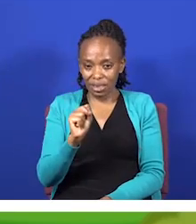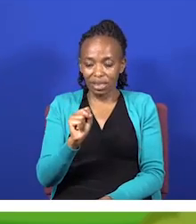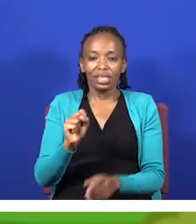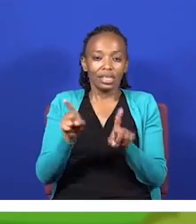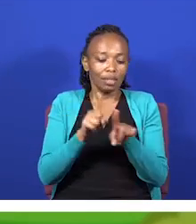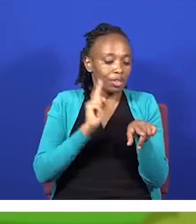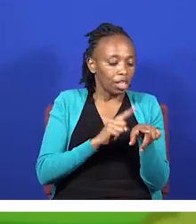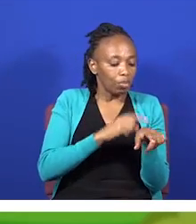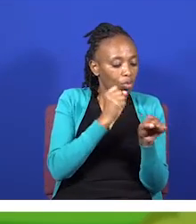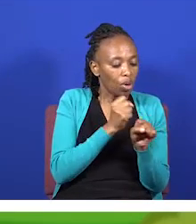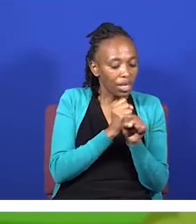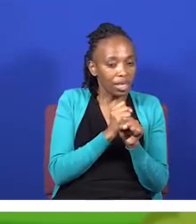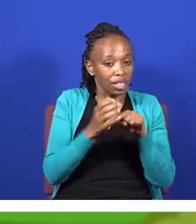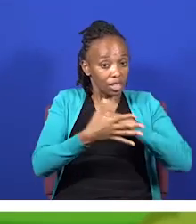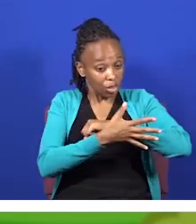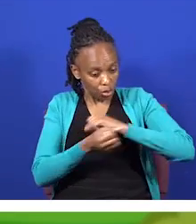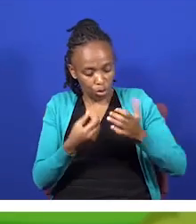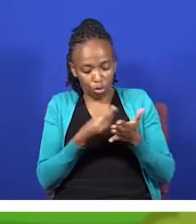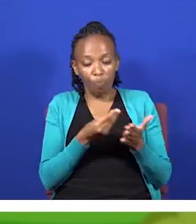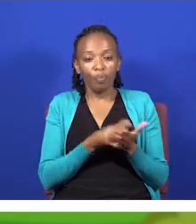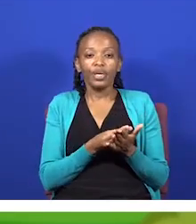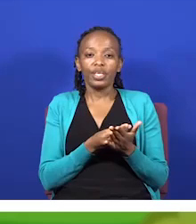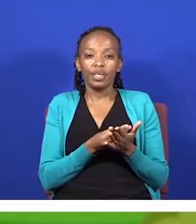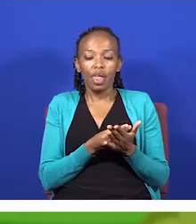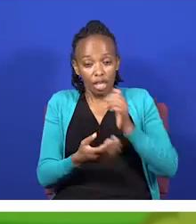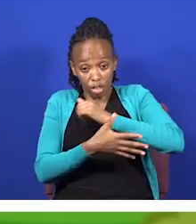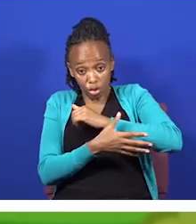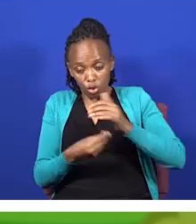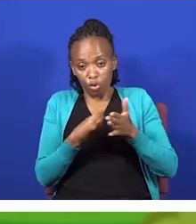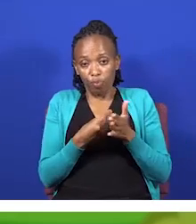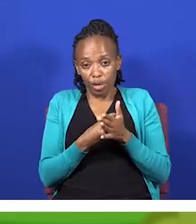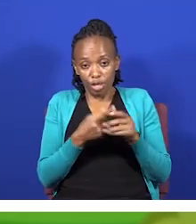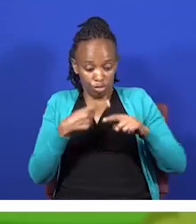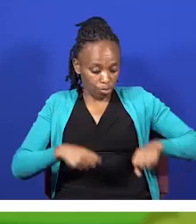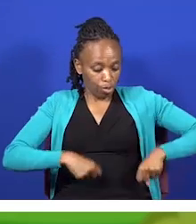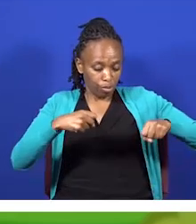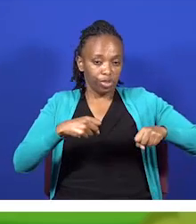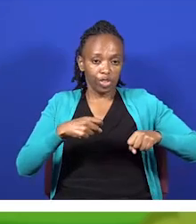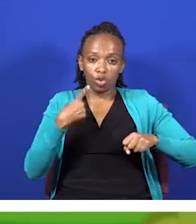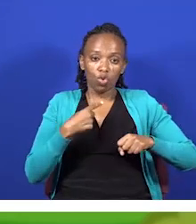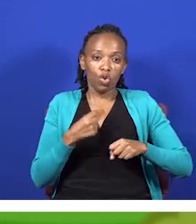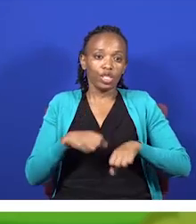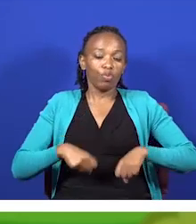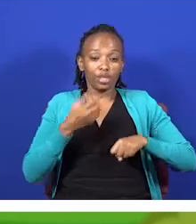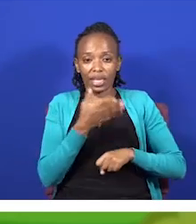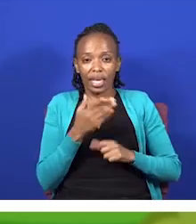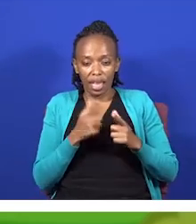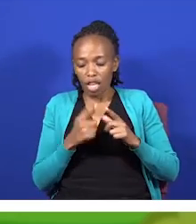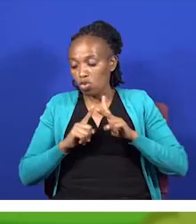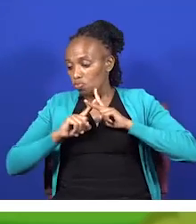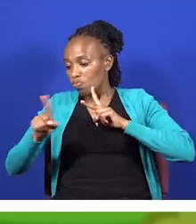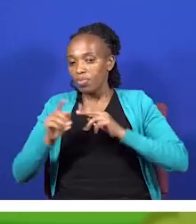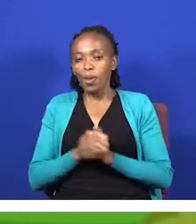was working for this man, he stole some money. He stole some money from Philemon, who was his master. And he ran